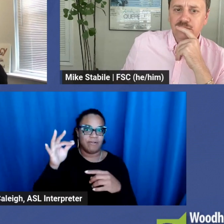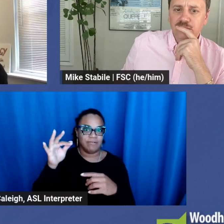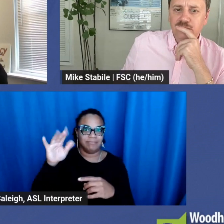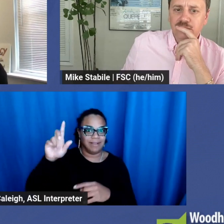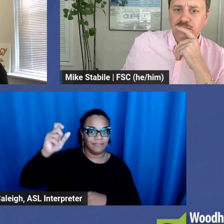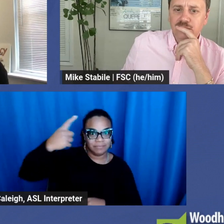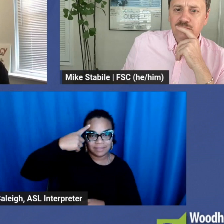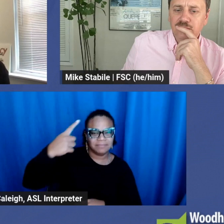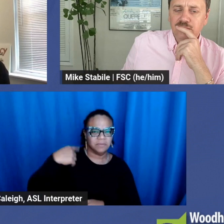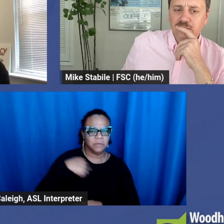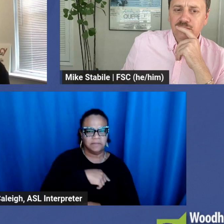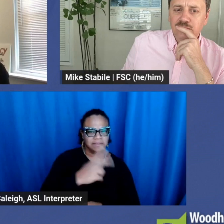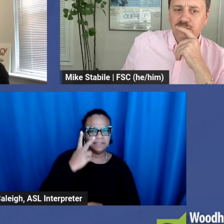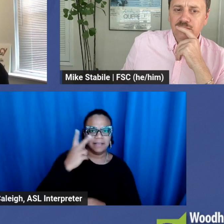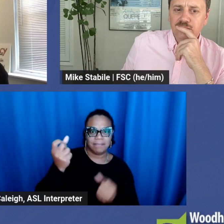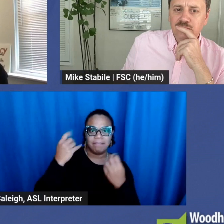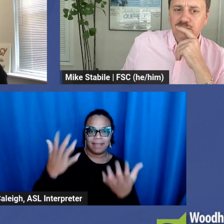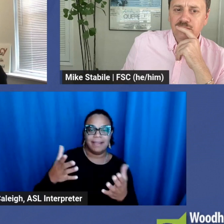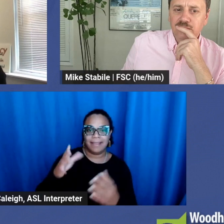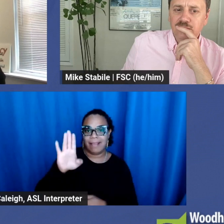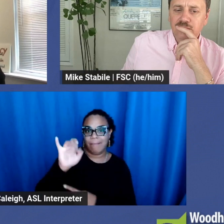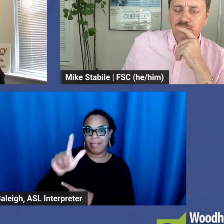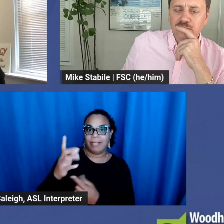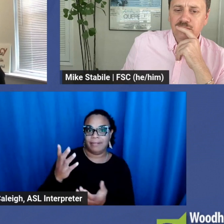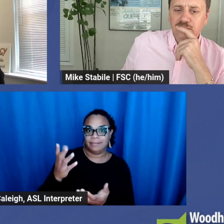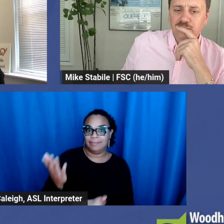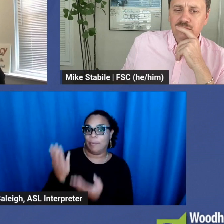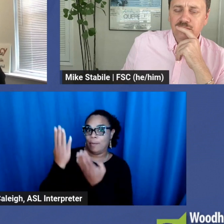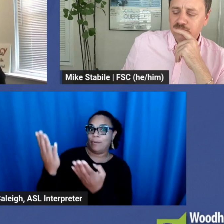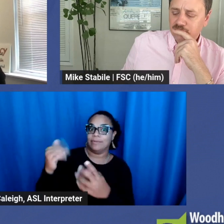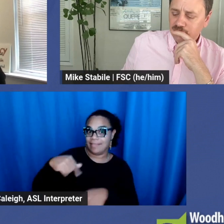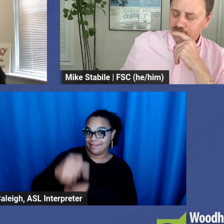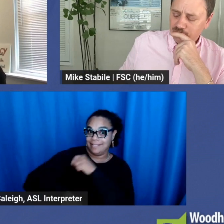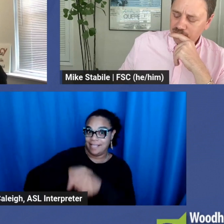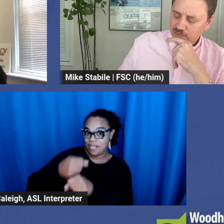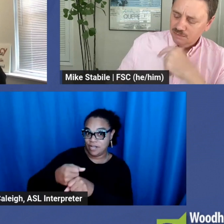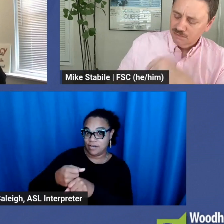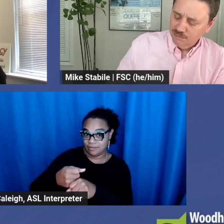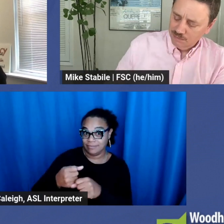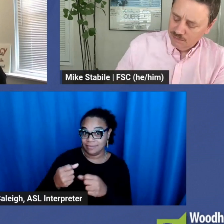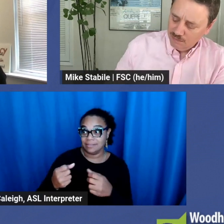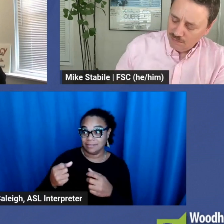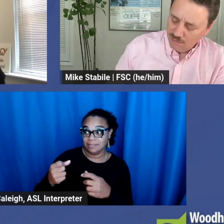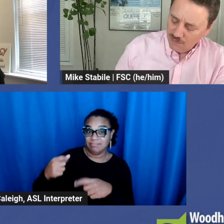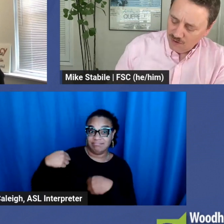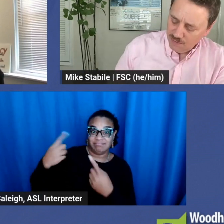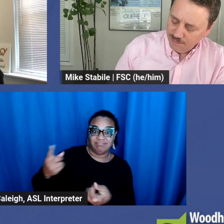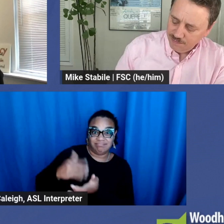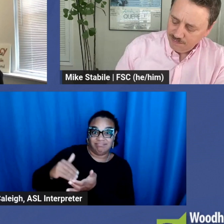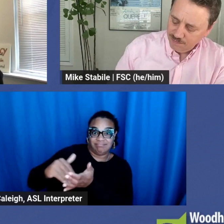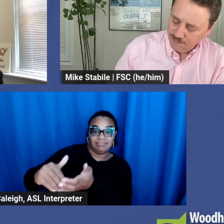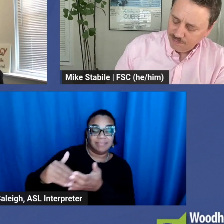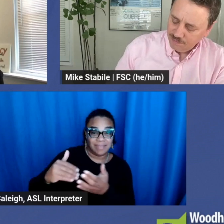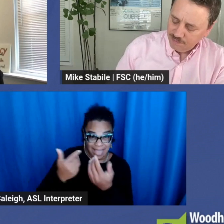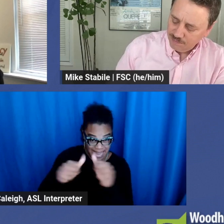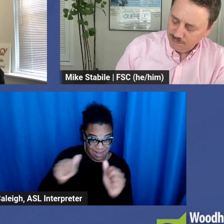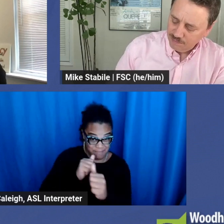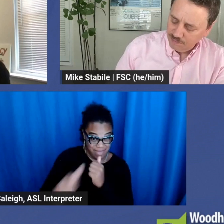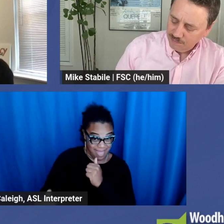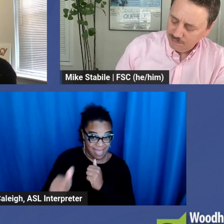bills introduced and reintroduced this year. Has anything passed so far, and what else are we looking at this